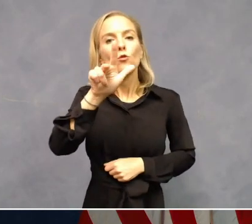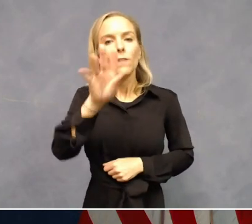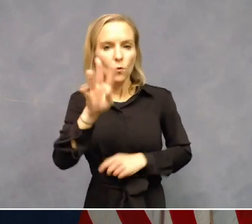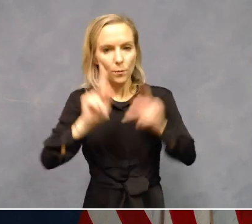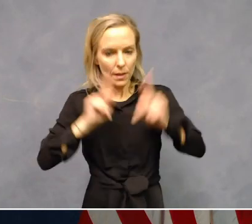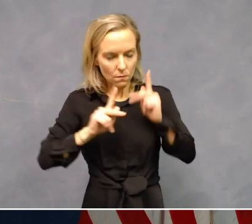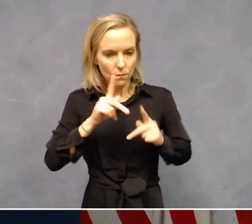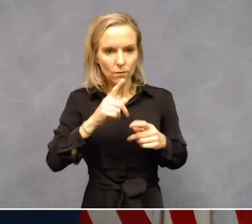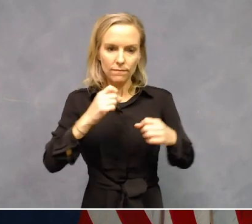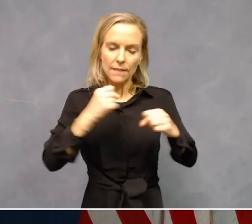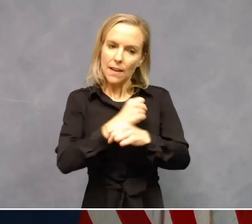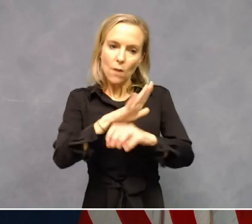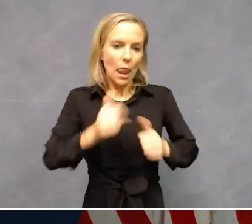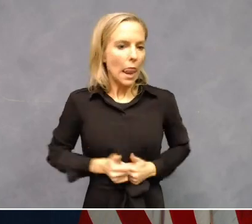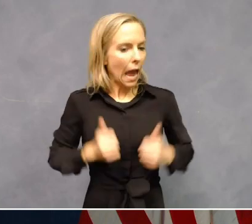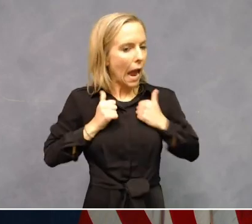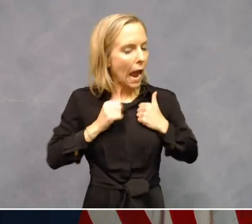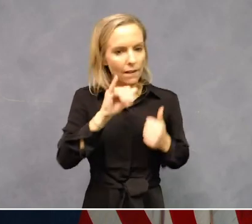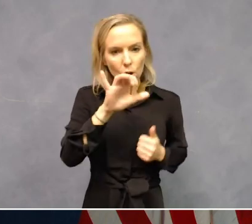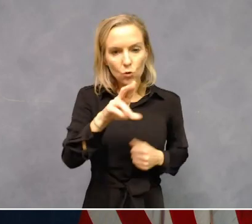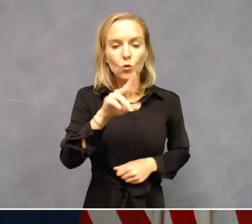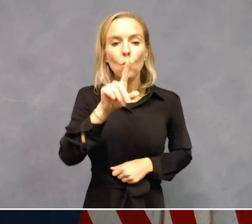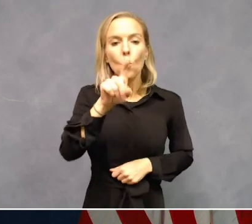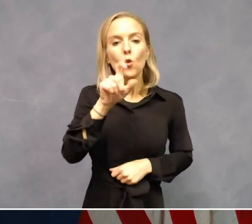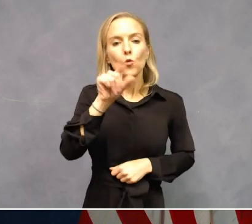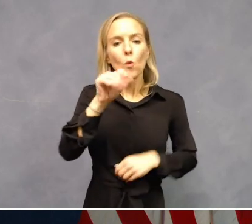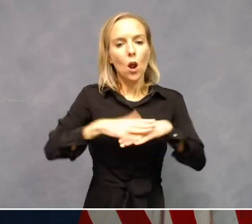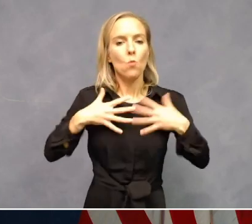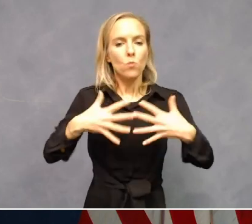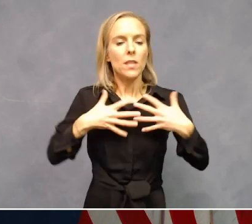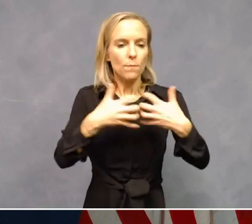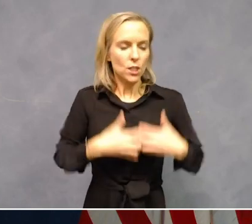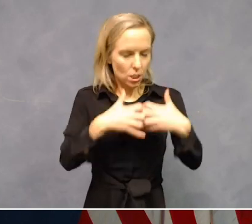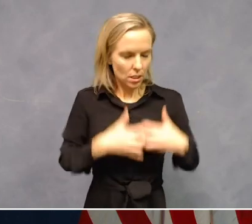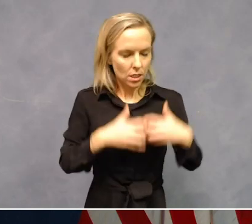their lives, 120 Kentuckians on a ventilator, and a